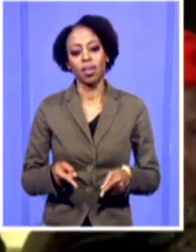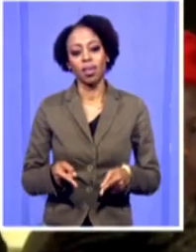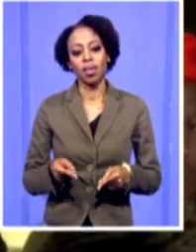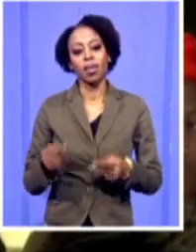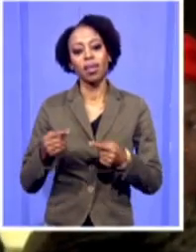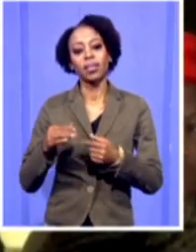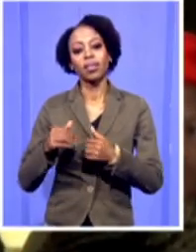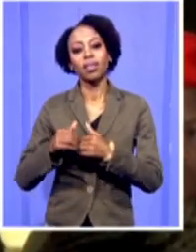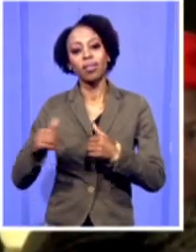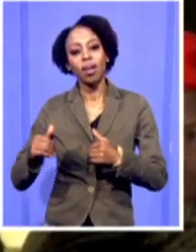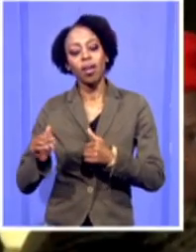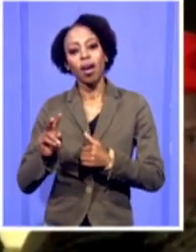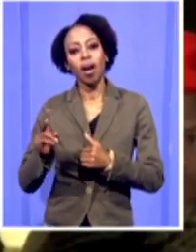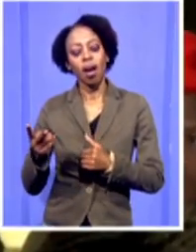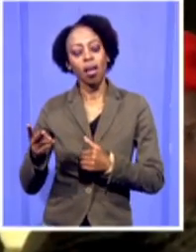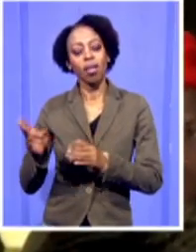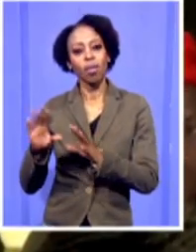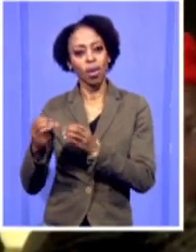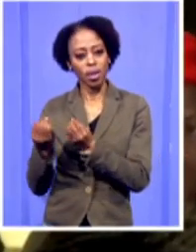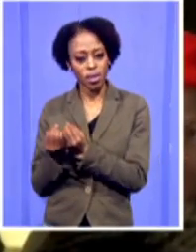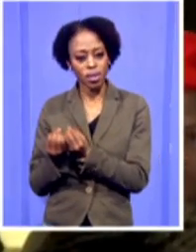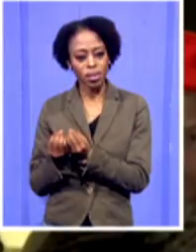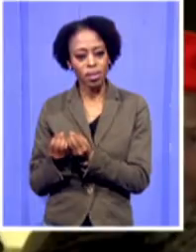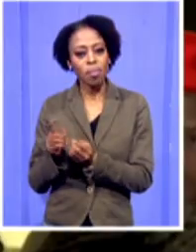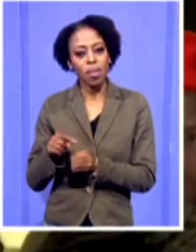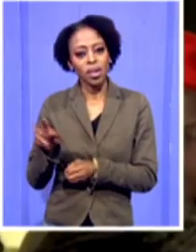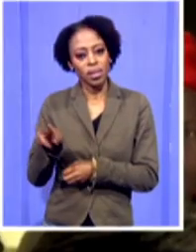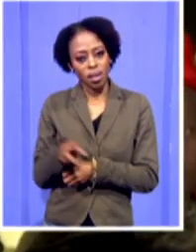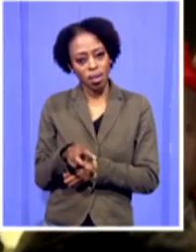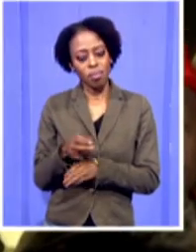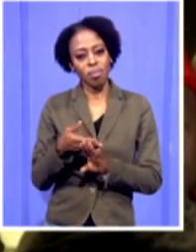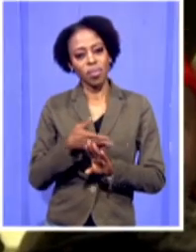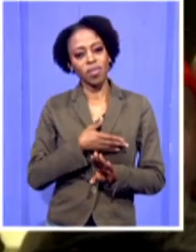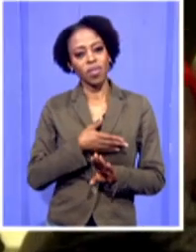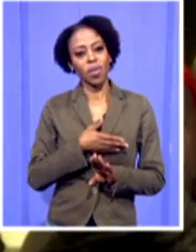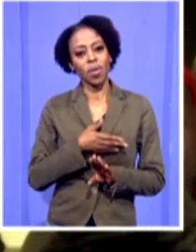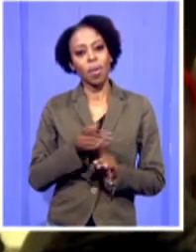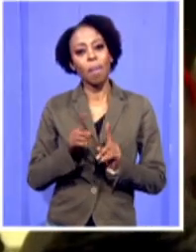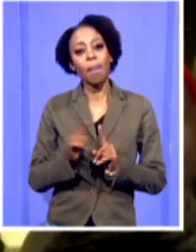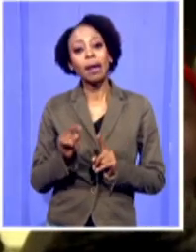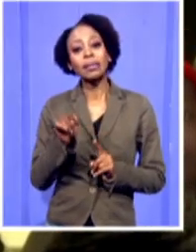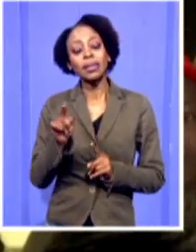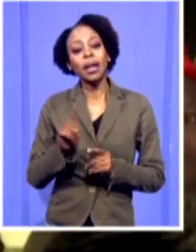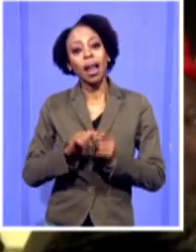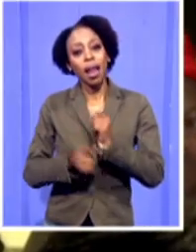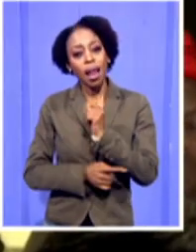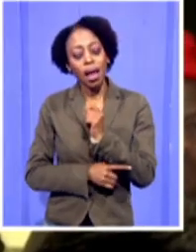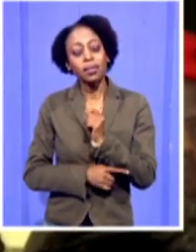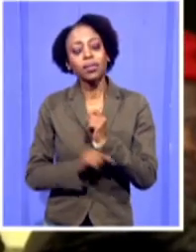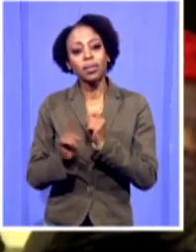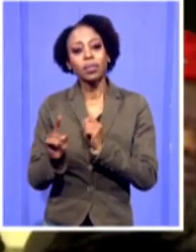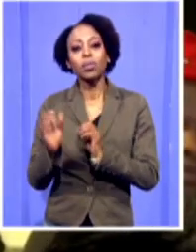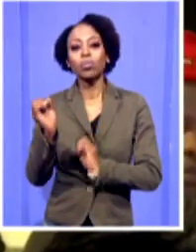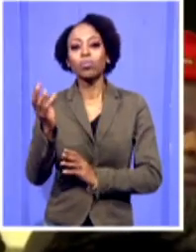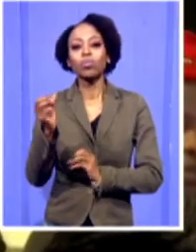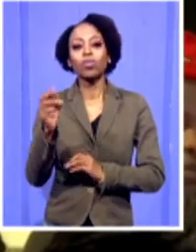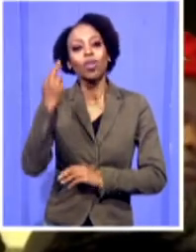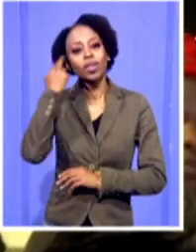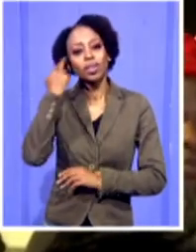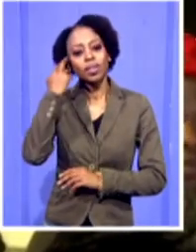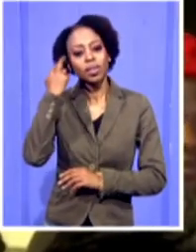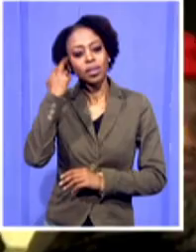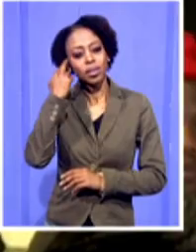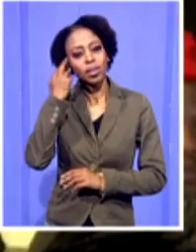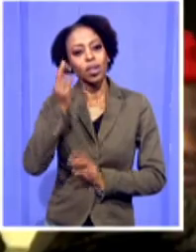organizations of other communist parties, must come before the main message of the party, which will be presented by the General Secretary as